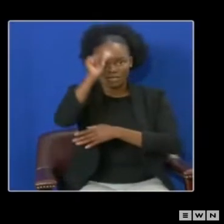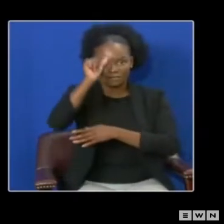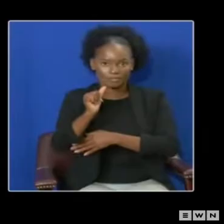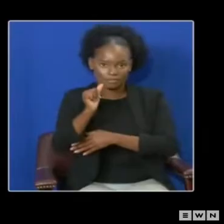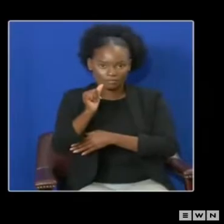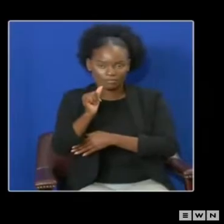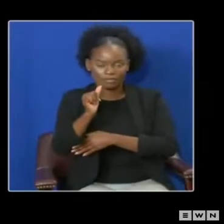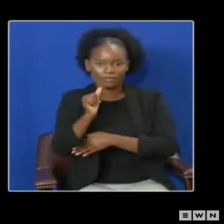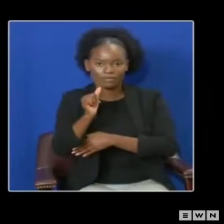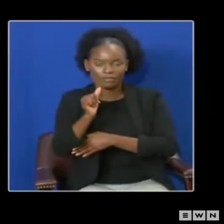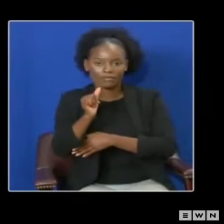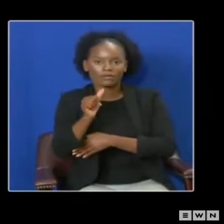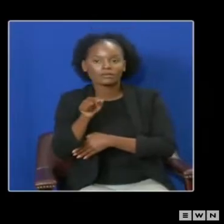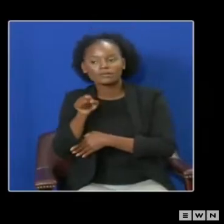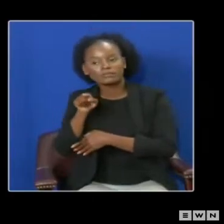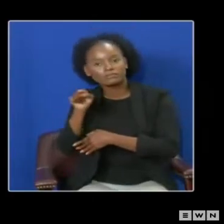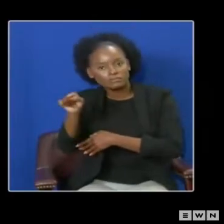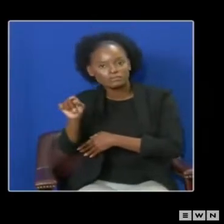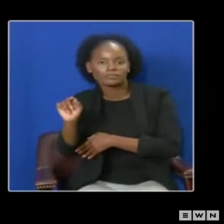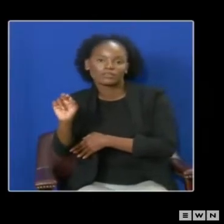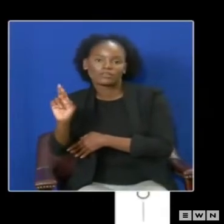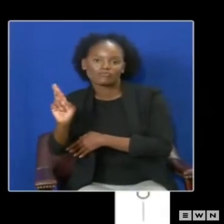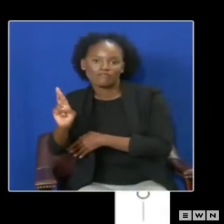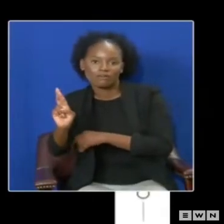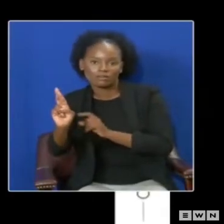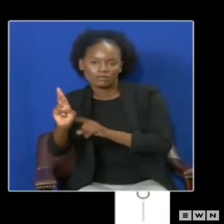Mr. Rafadi requests